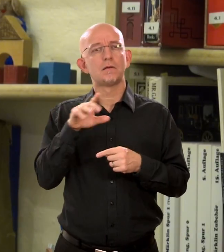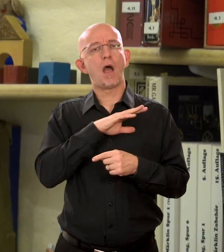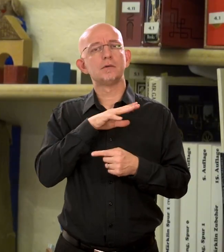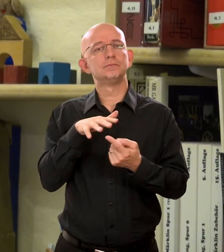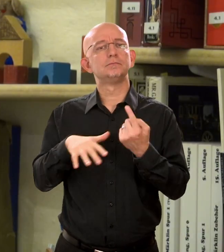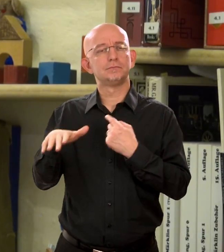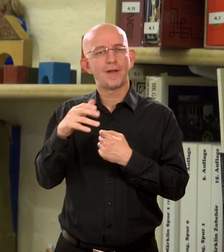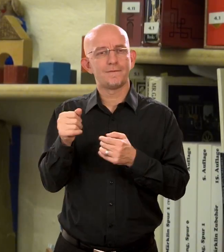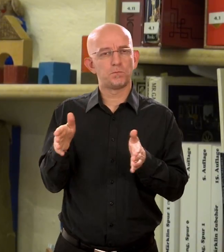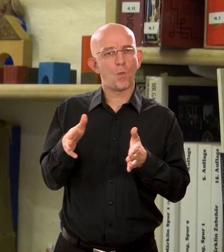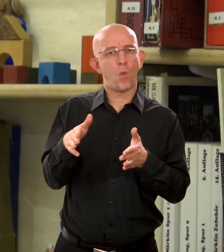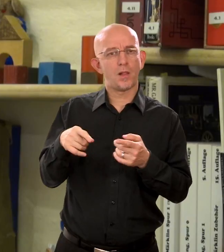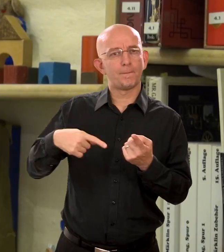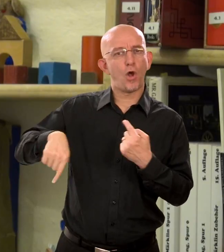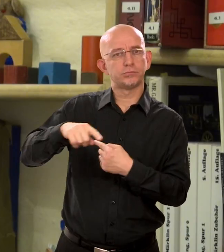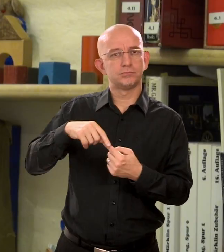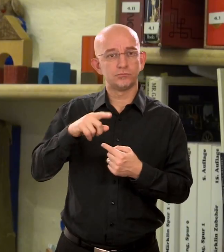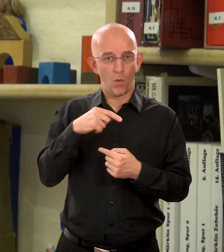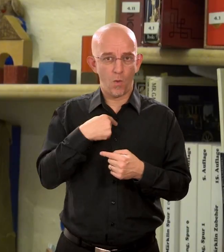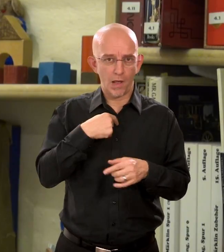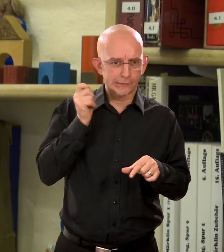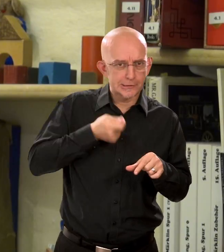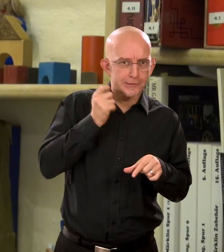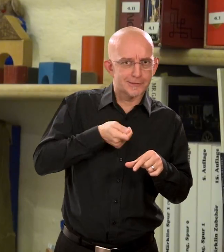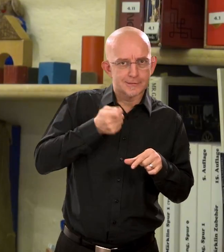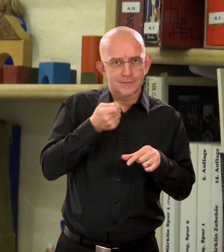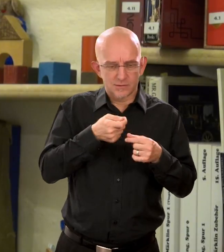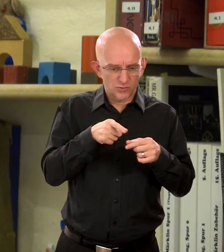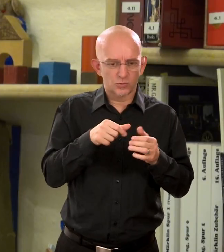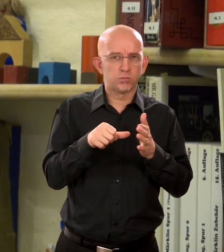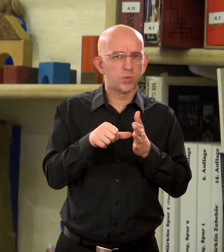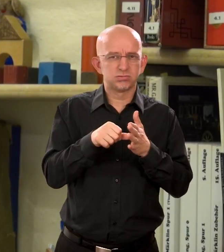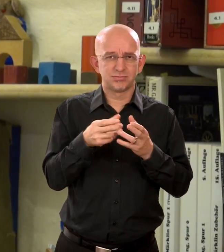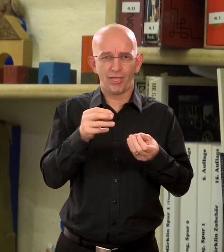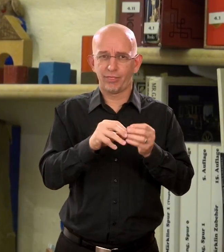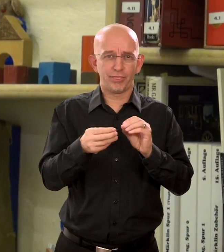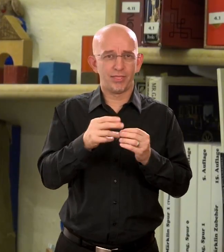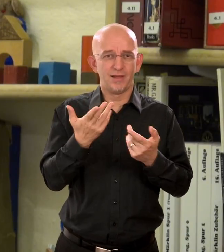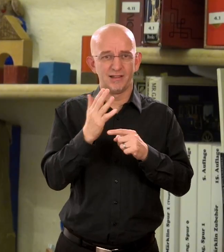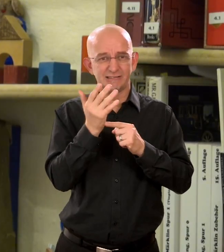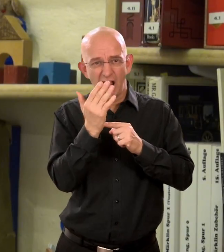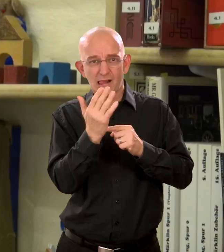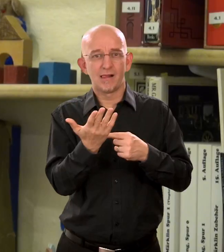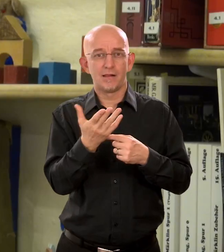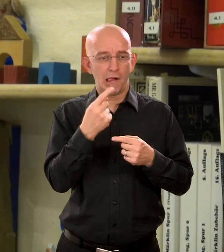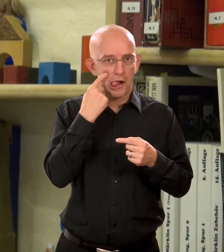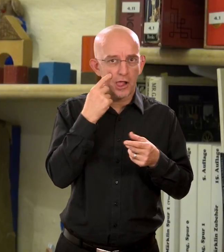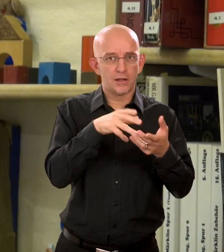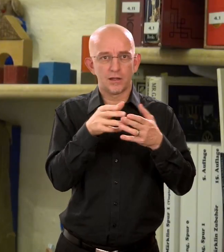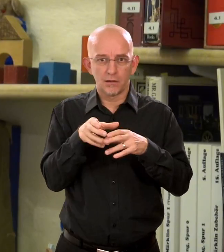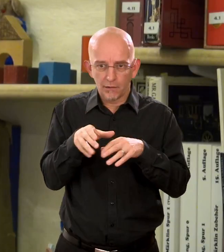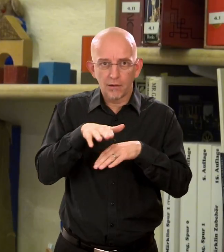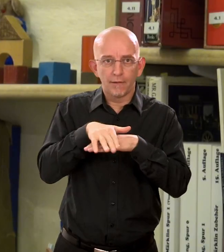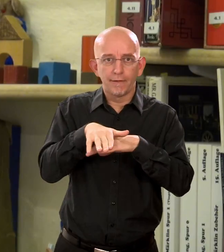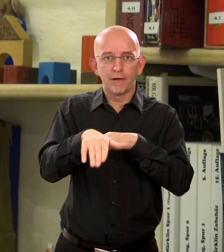so I used to hammer nails into bits of wood and make sails and float these little boats, little flat boats on